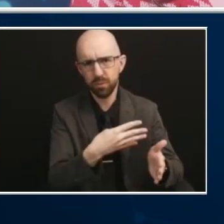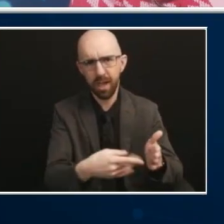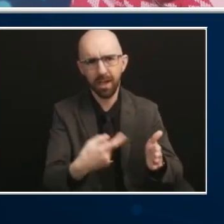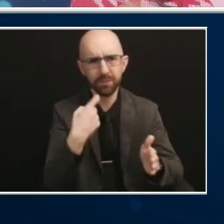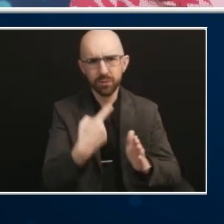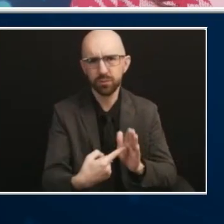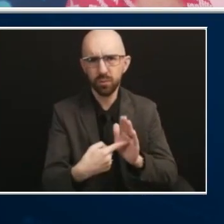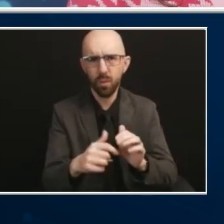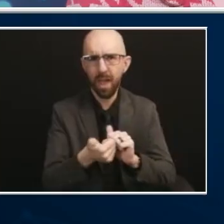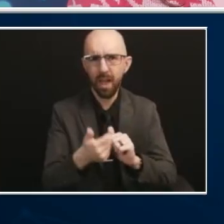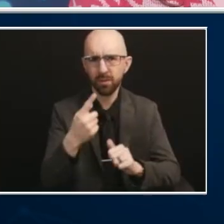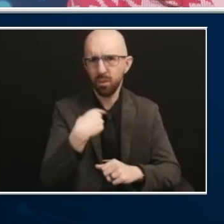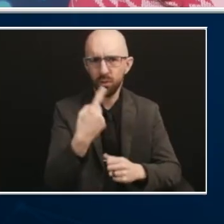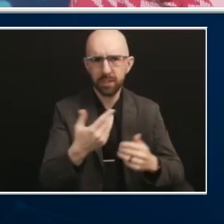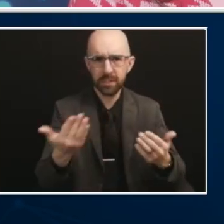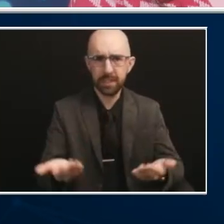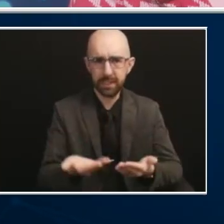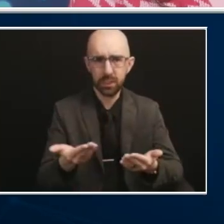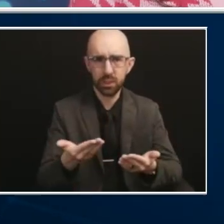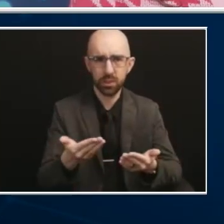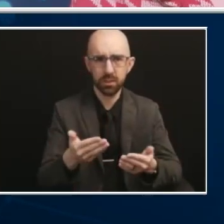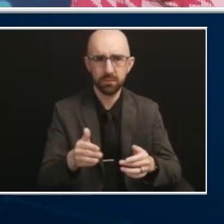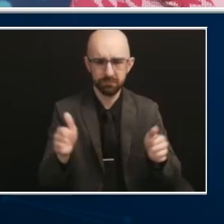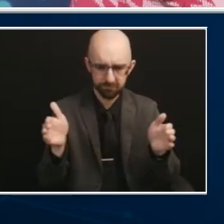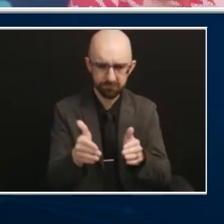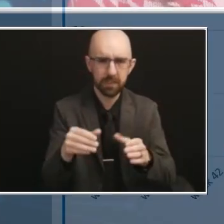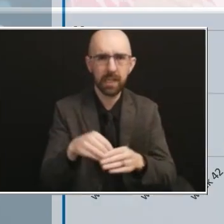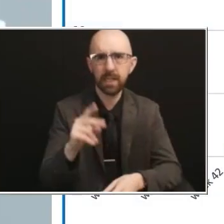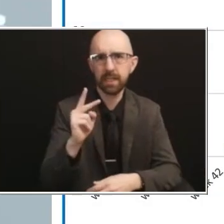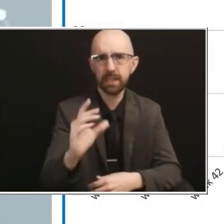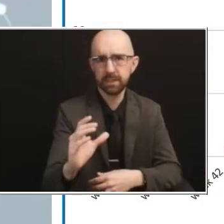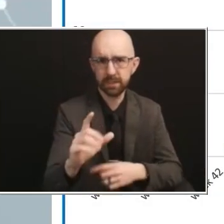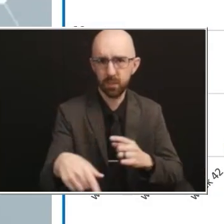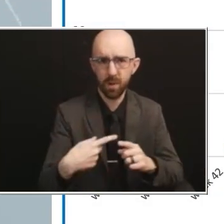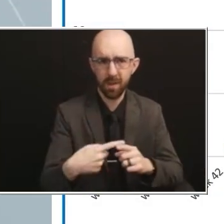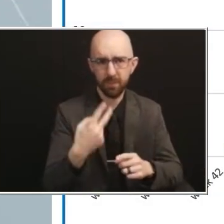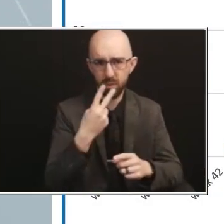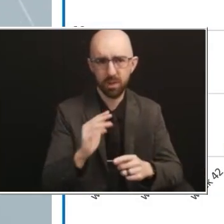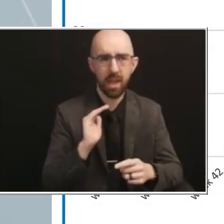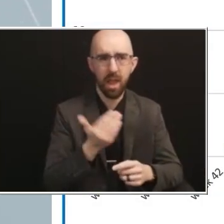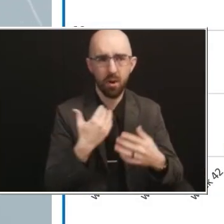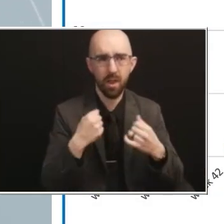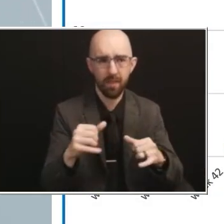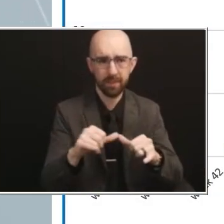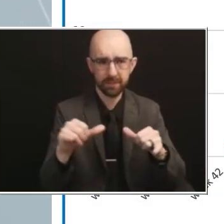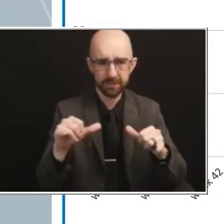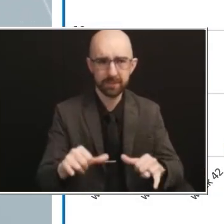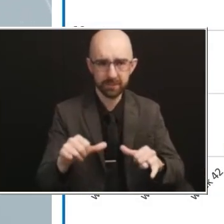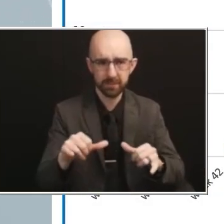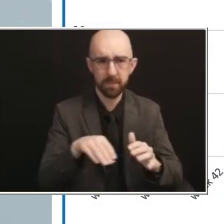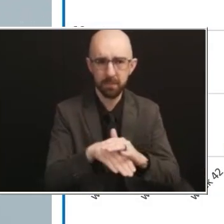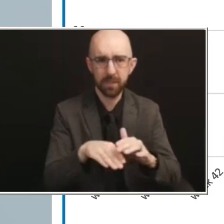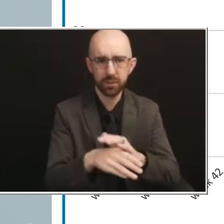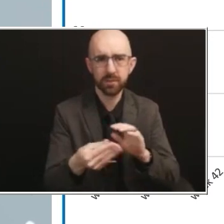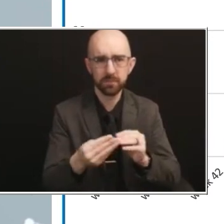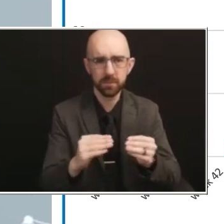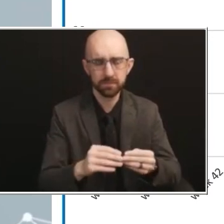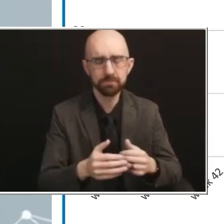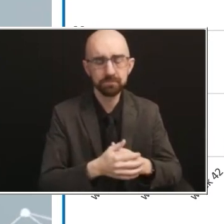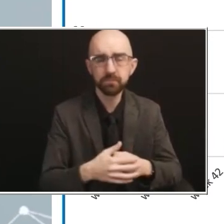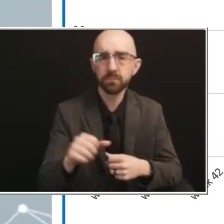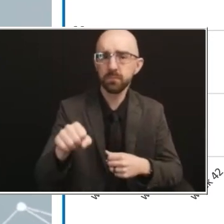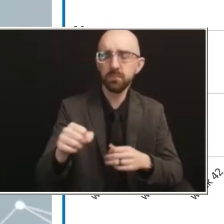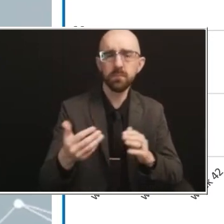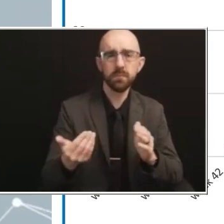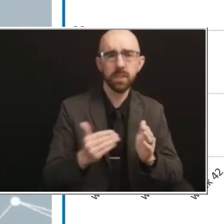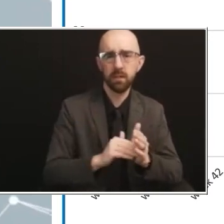looking here, hyperlocal in Kansas City, when we look at our health system admission numbers? Yeah, again, in the community,